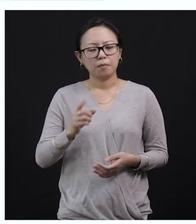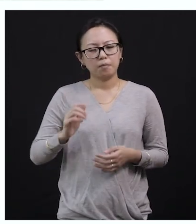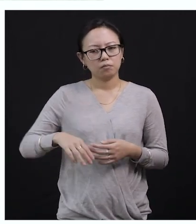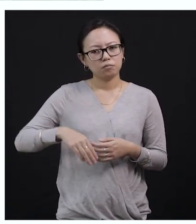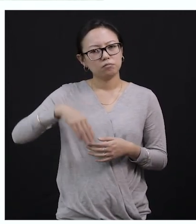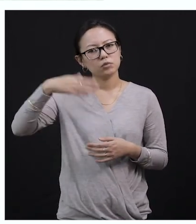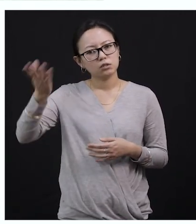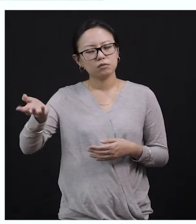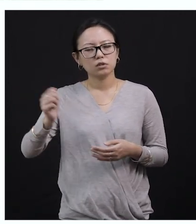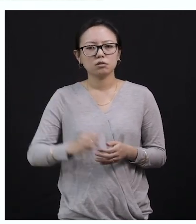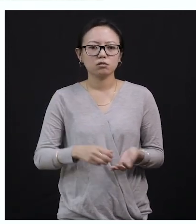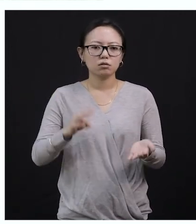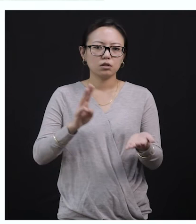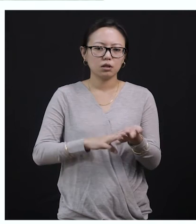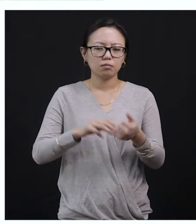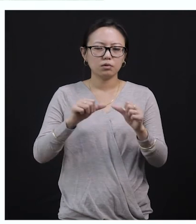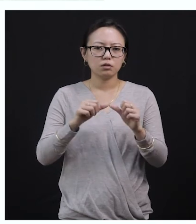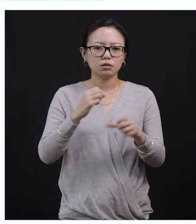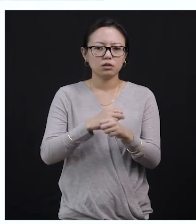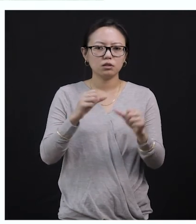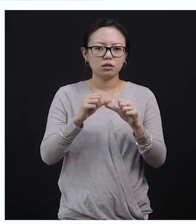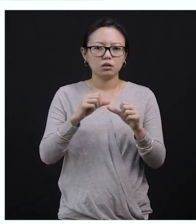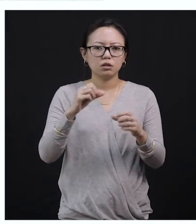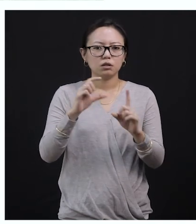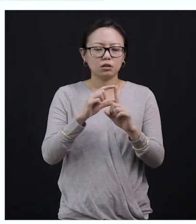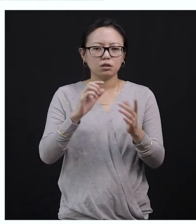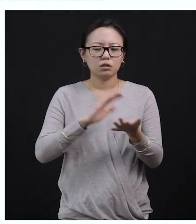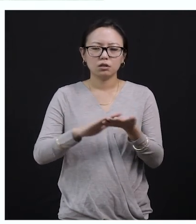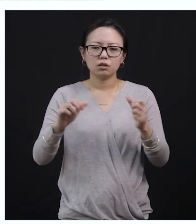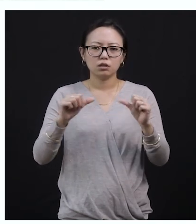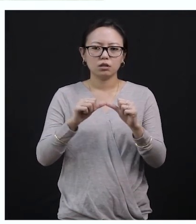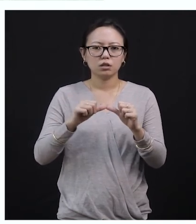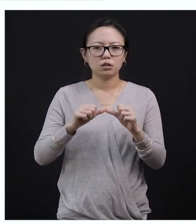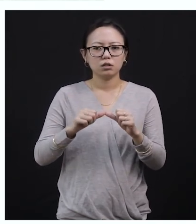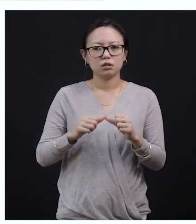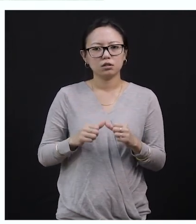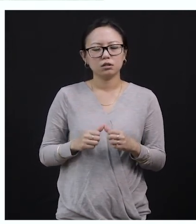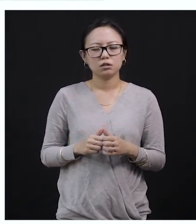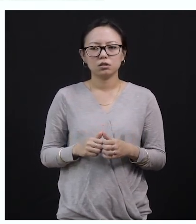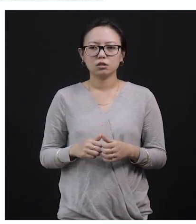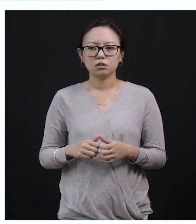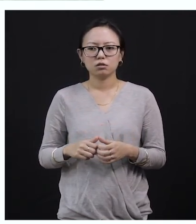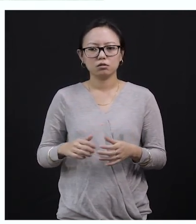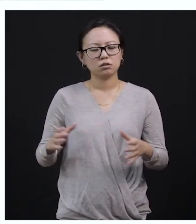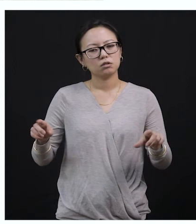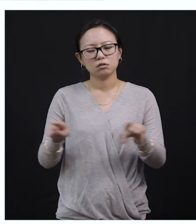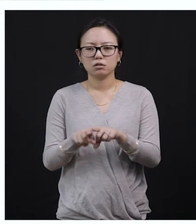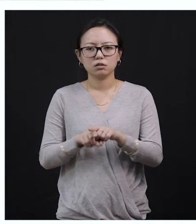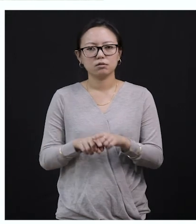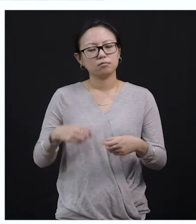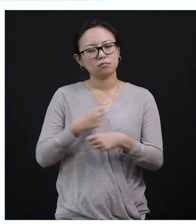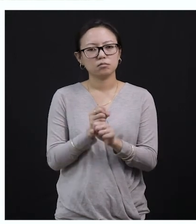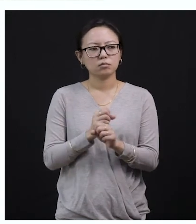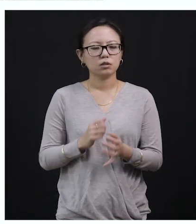the Magadha Empire. That was when Ajatashatru was the ruler. Now if you remember, I told you